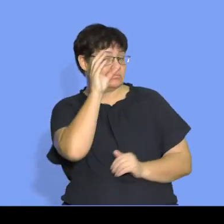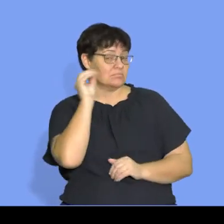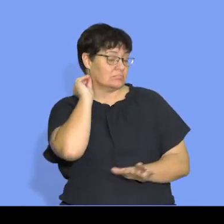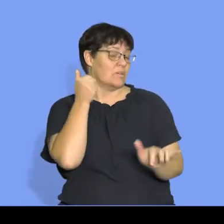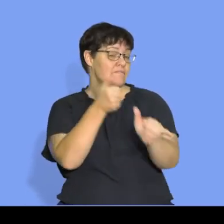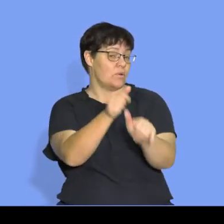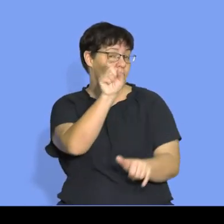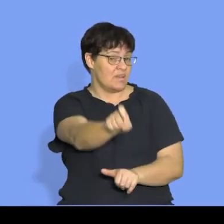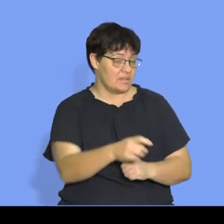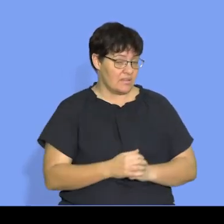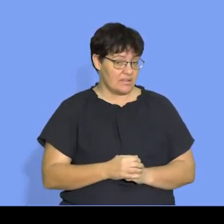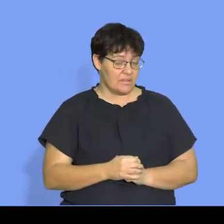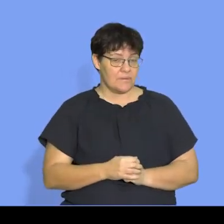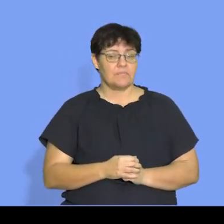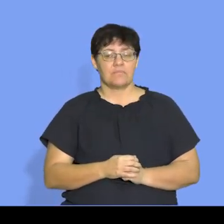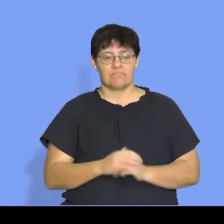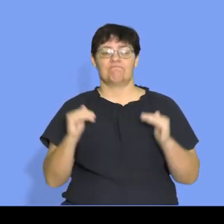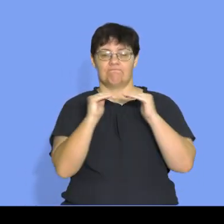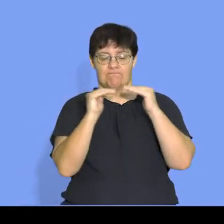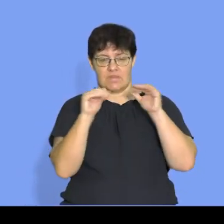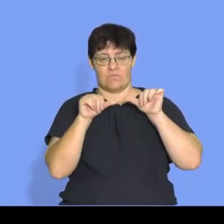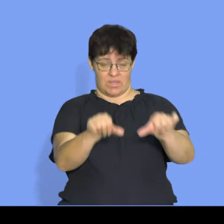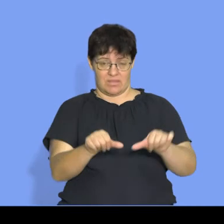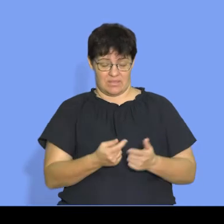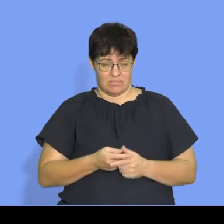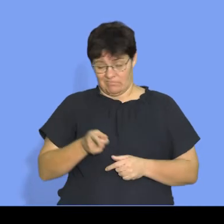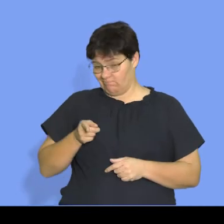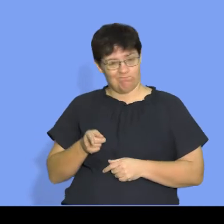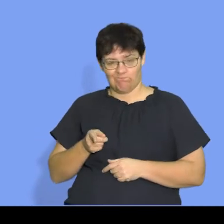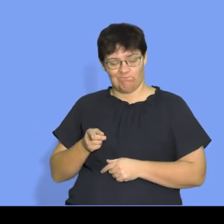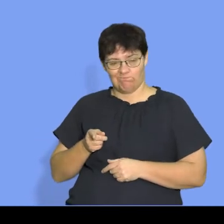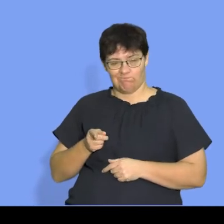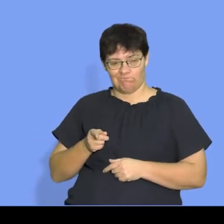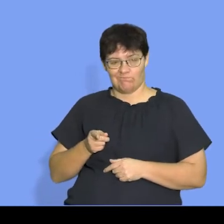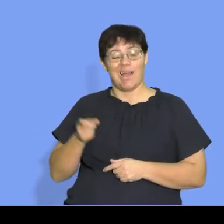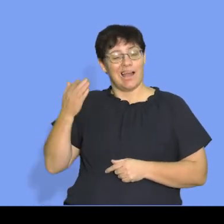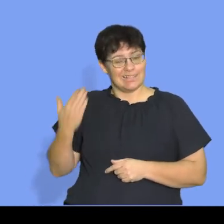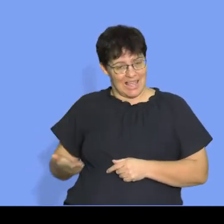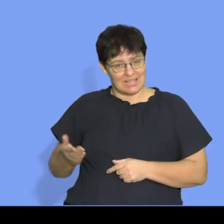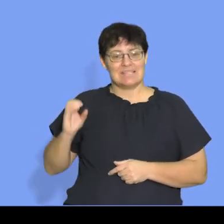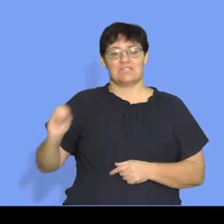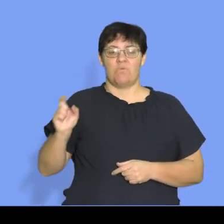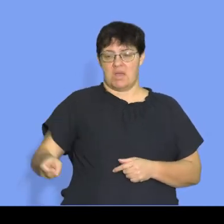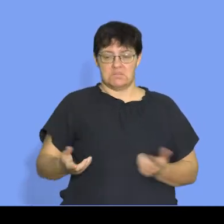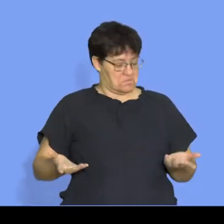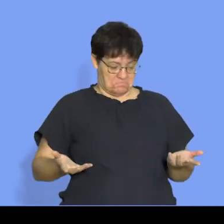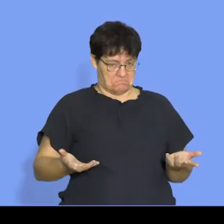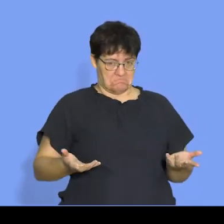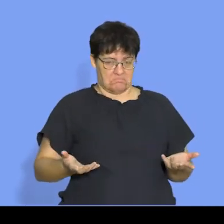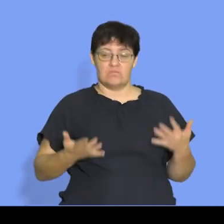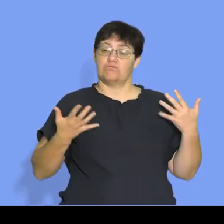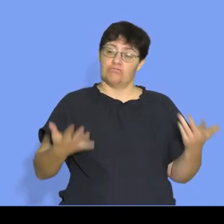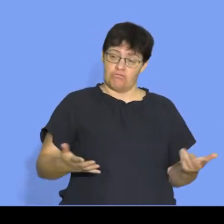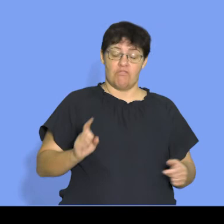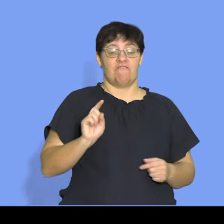is that it is in standard form, meaning one side is always equal to 0. So, firstly,